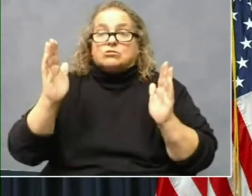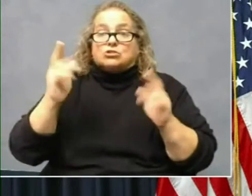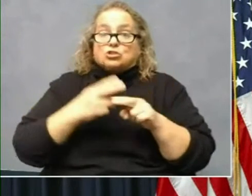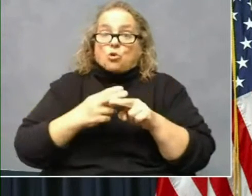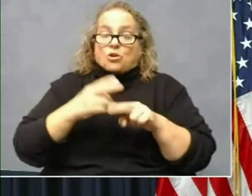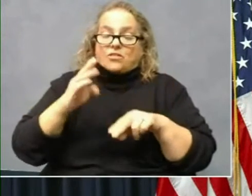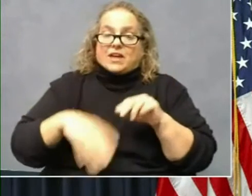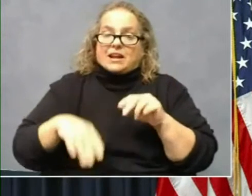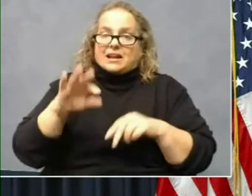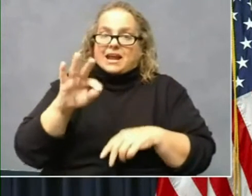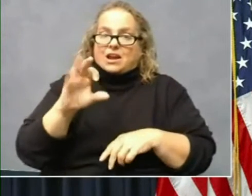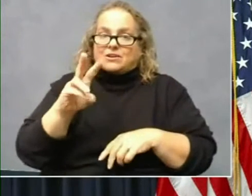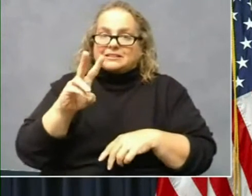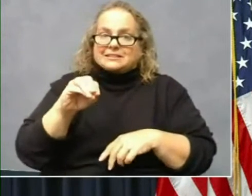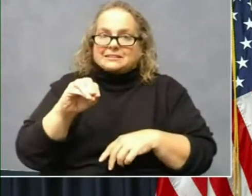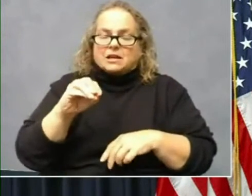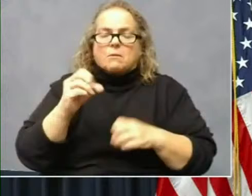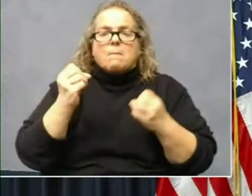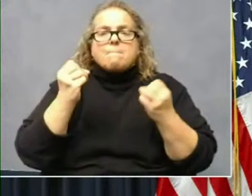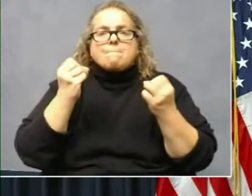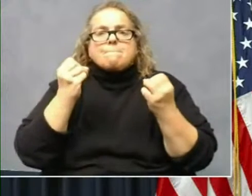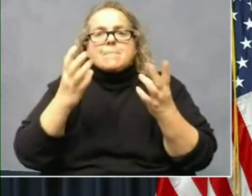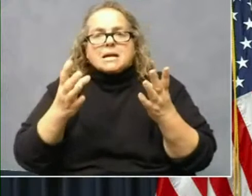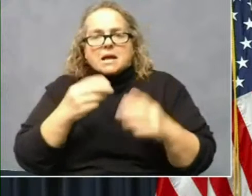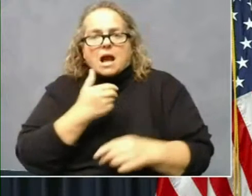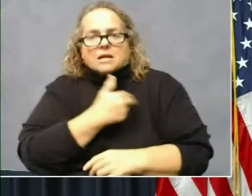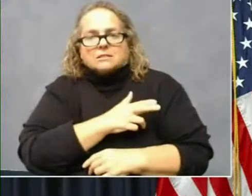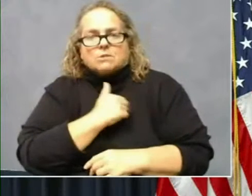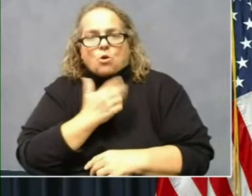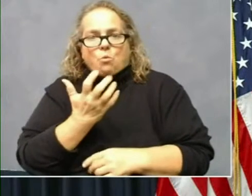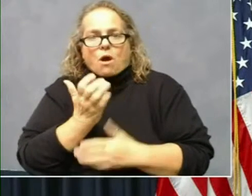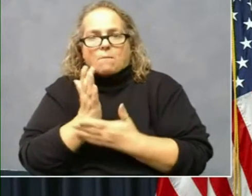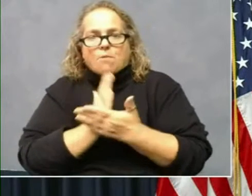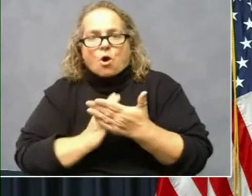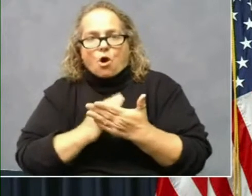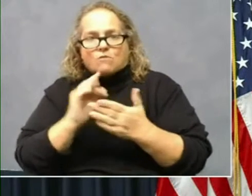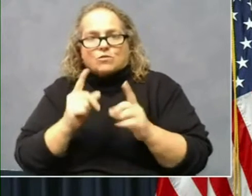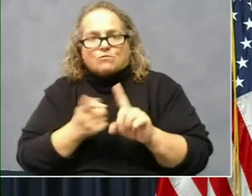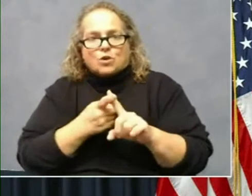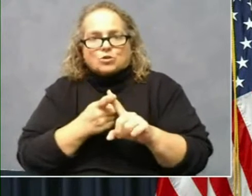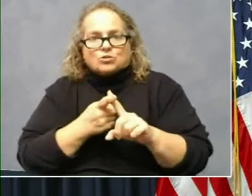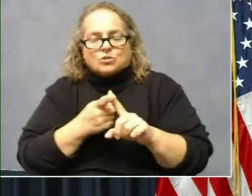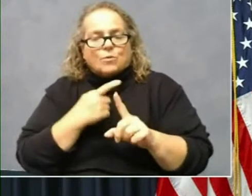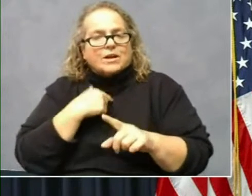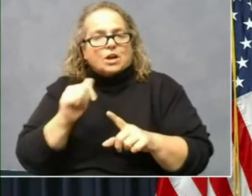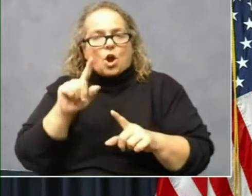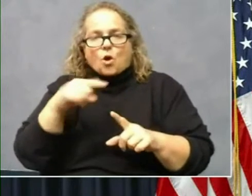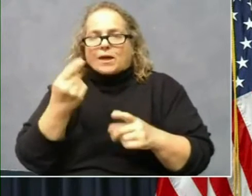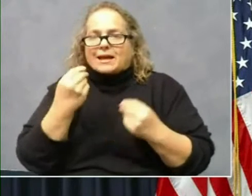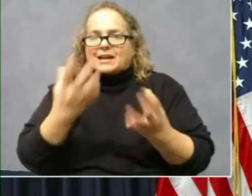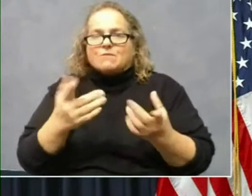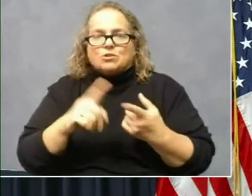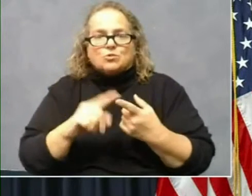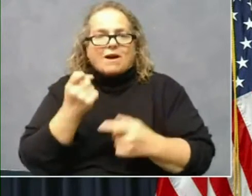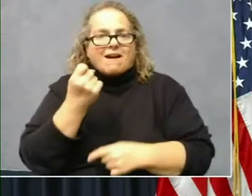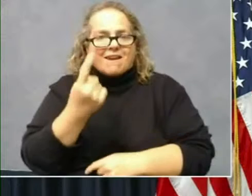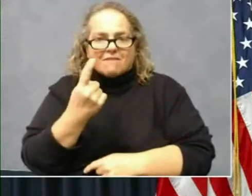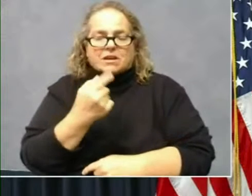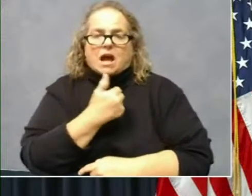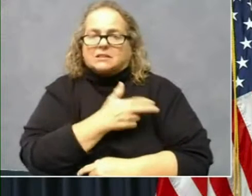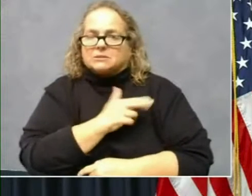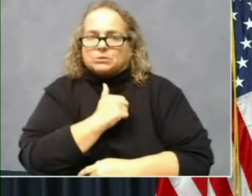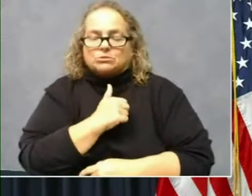there that want to be a part of the first round, and we can really only provide it to about 11. So it was going to be a challenge the whole time. And